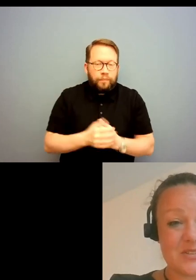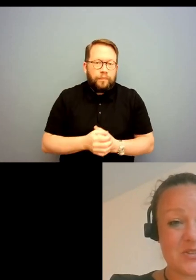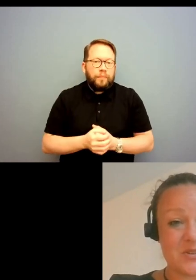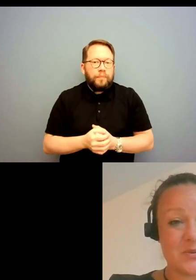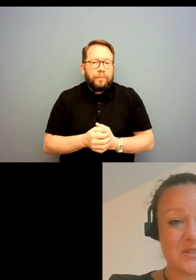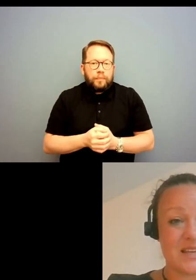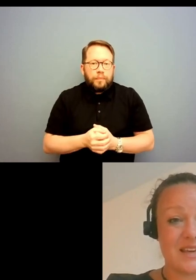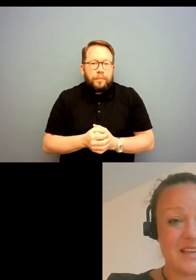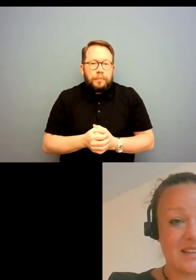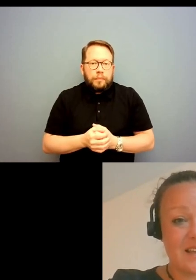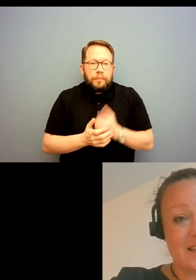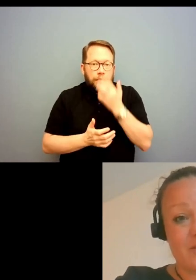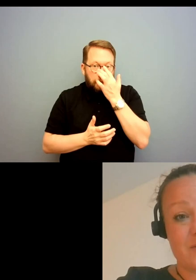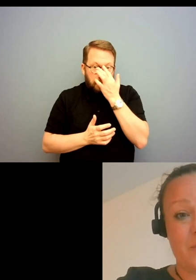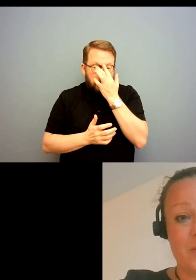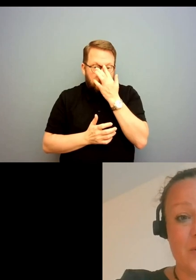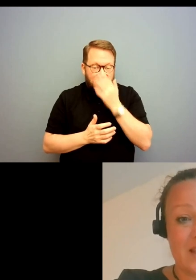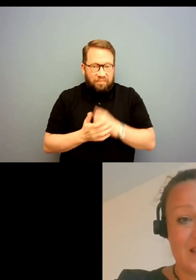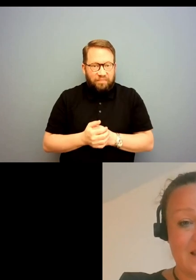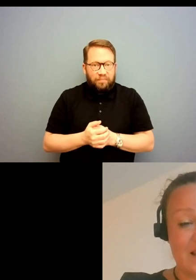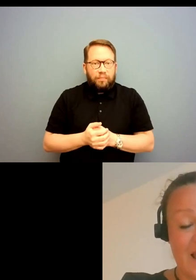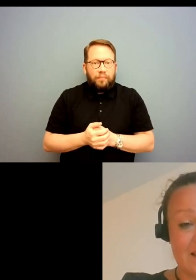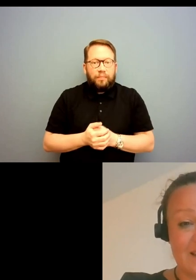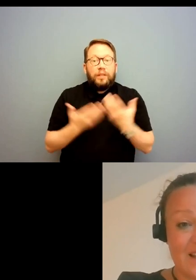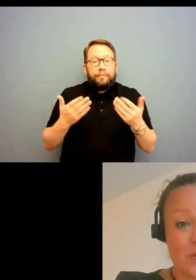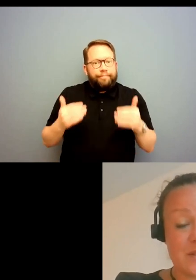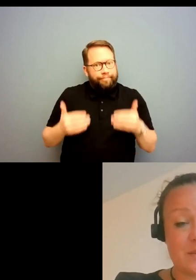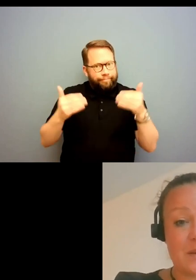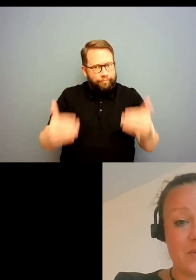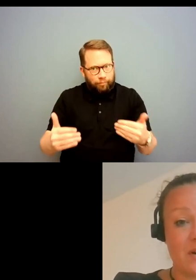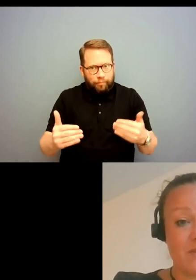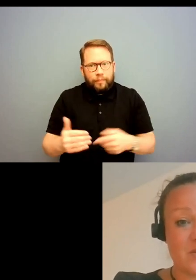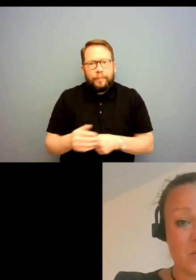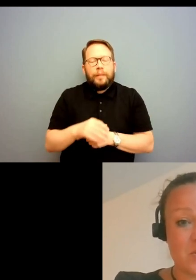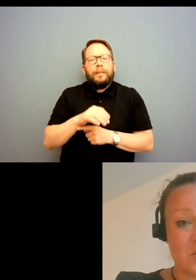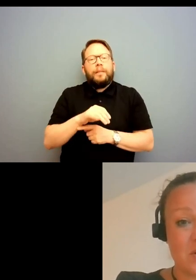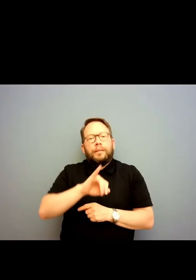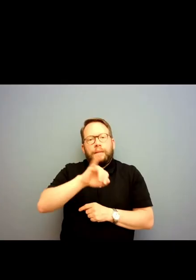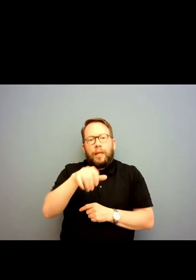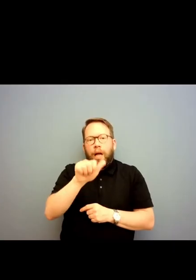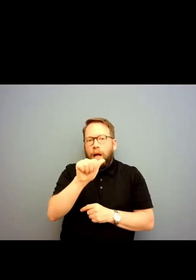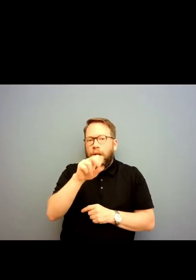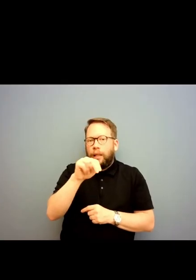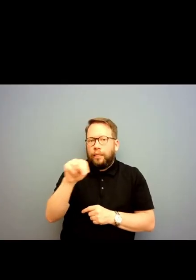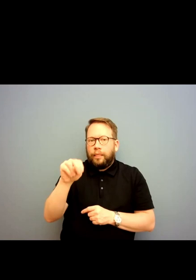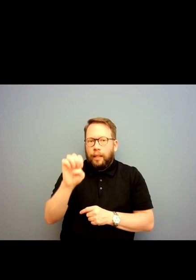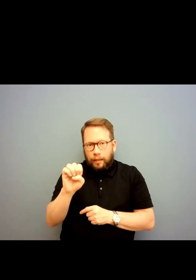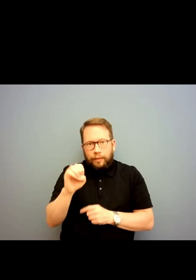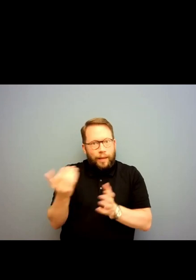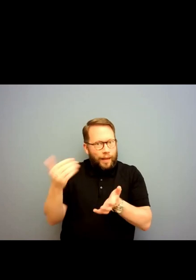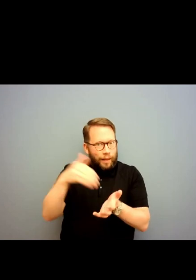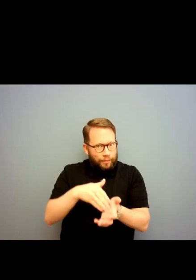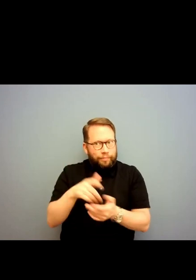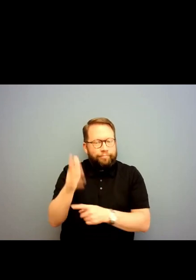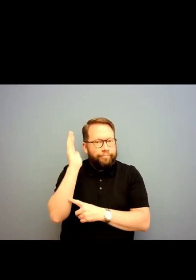to introduce Janne Hirvosvuopio again, who is a member of the Social and Health Committee of